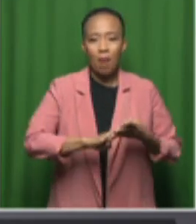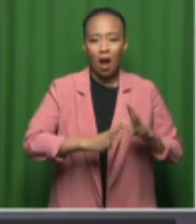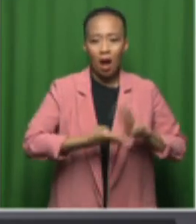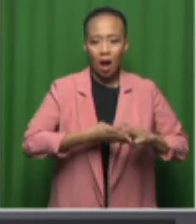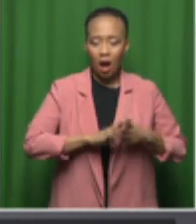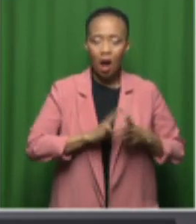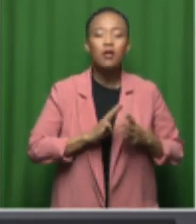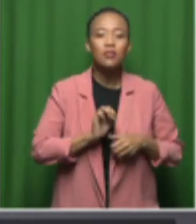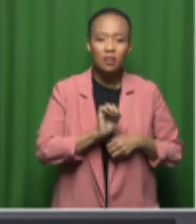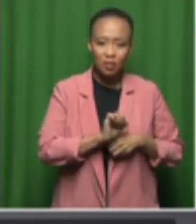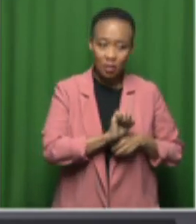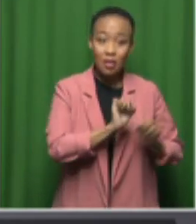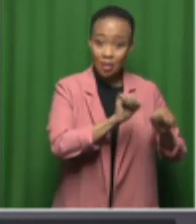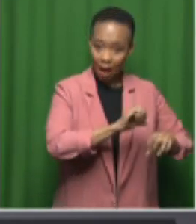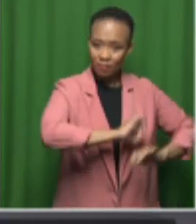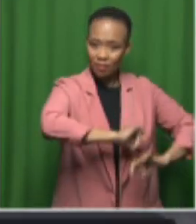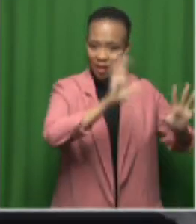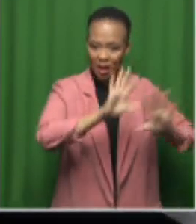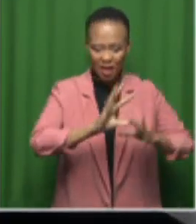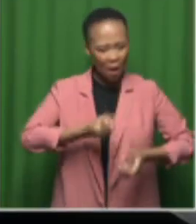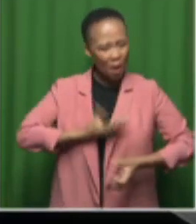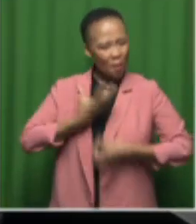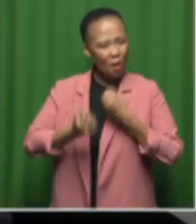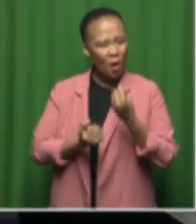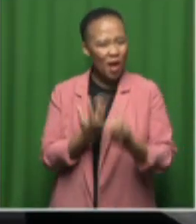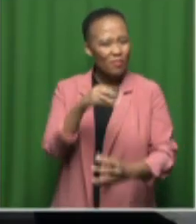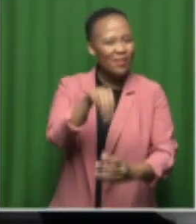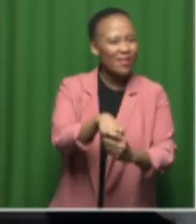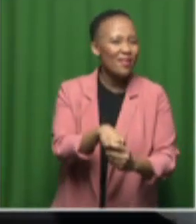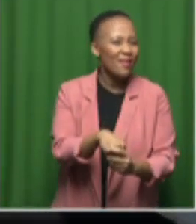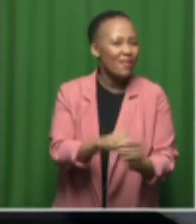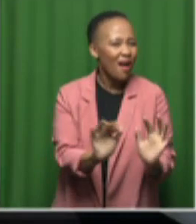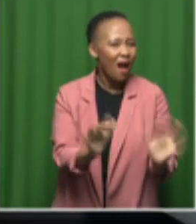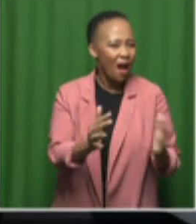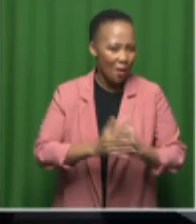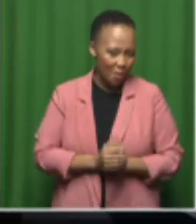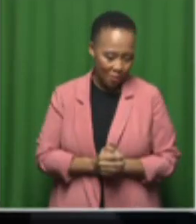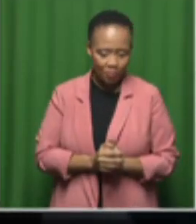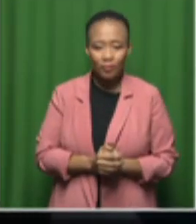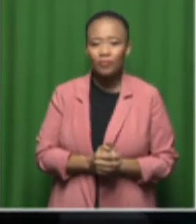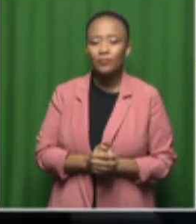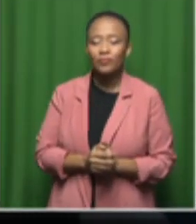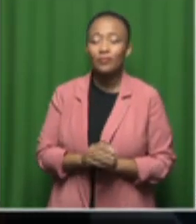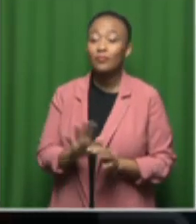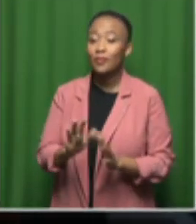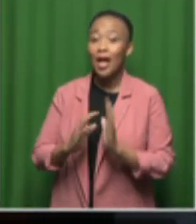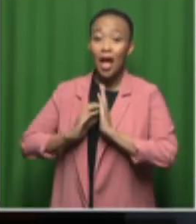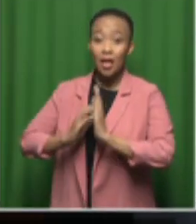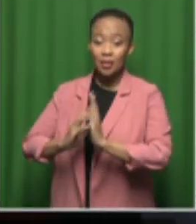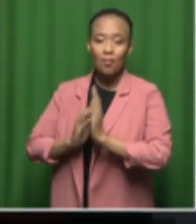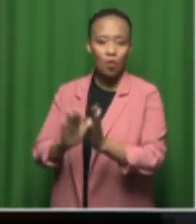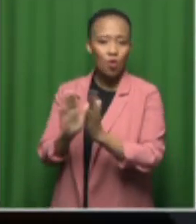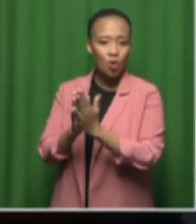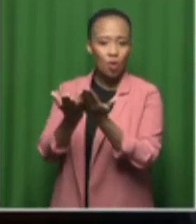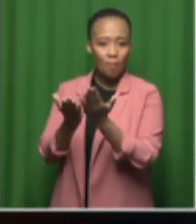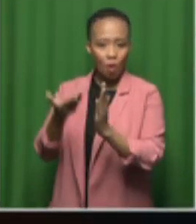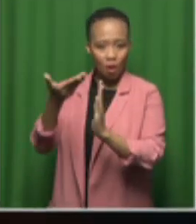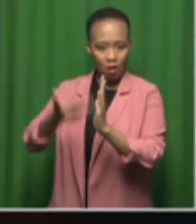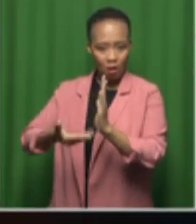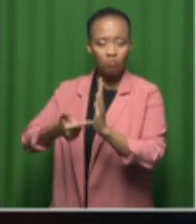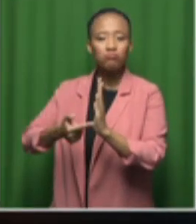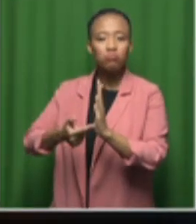where does the poetry come in then? For example, in the book, I do